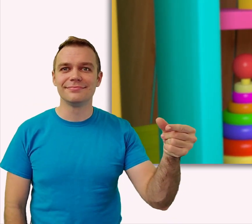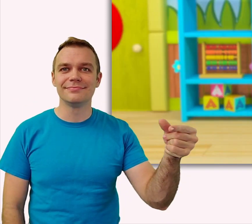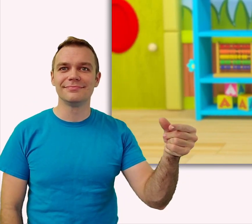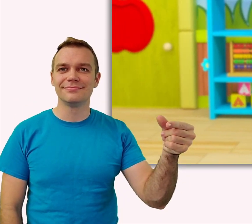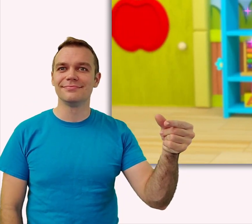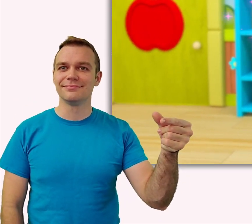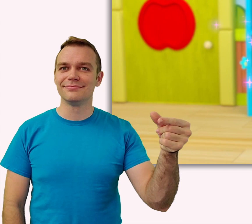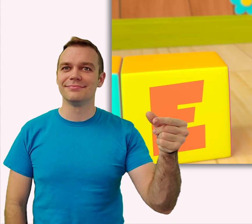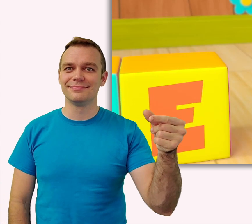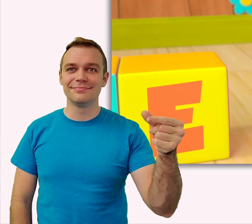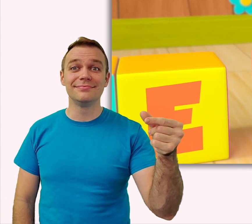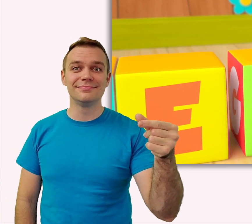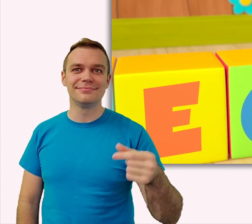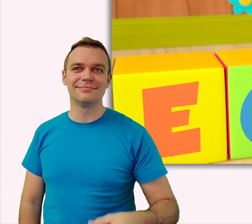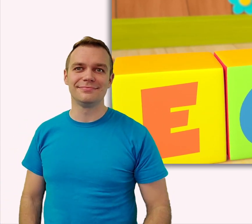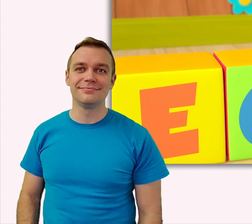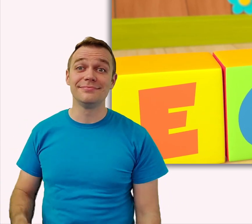G